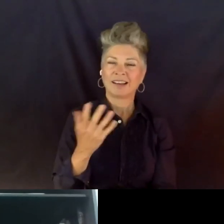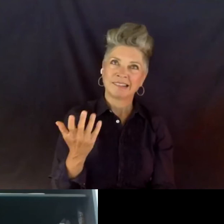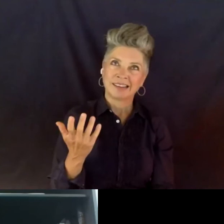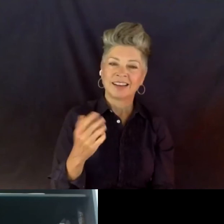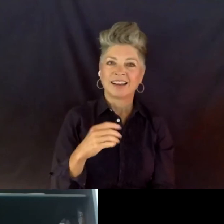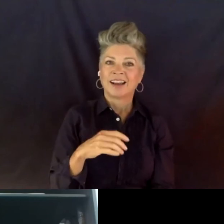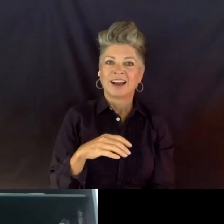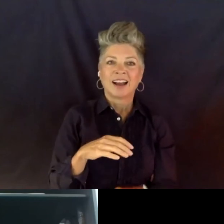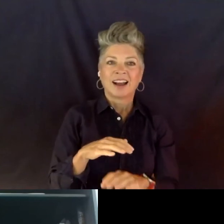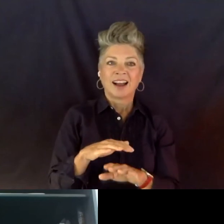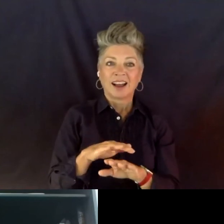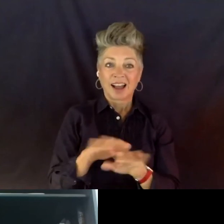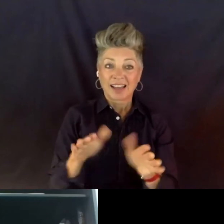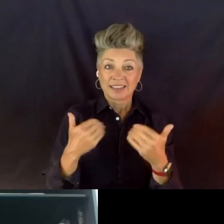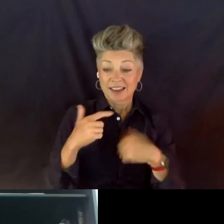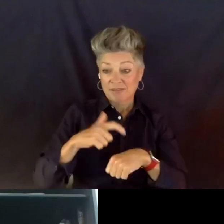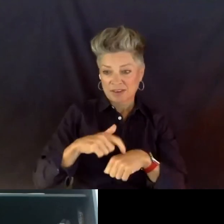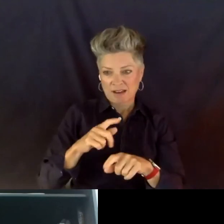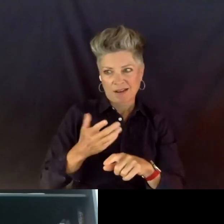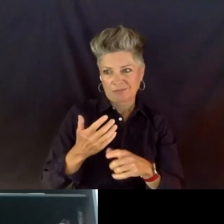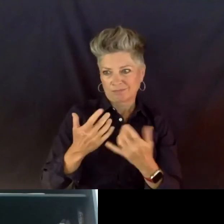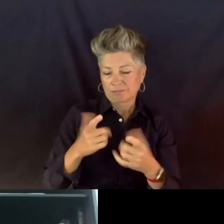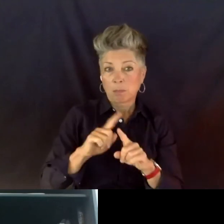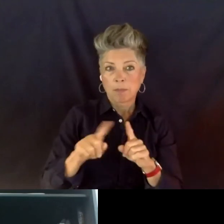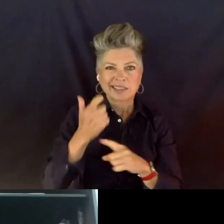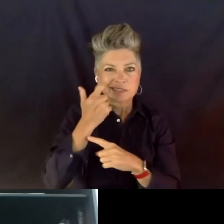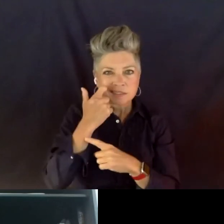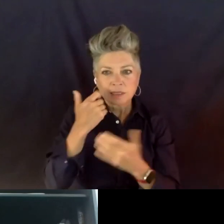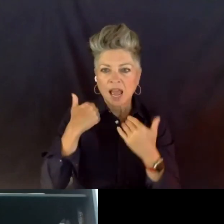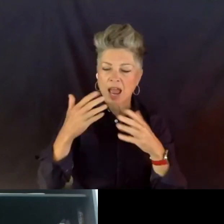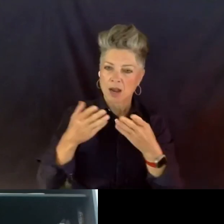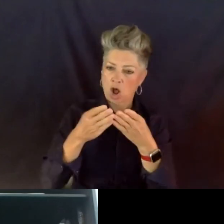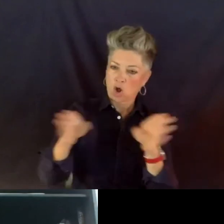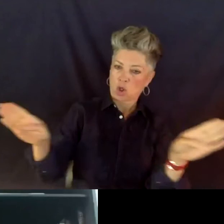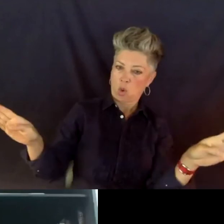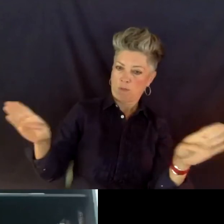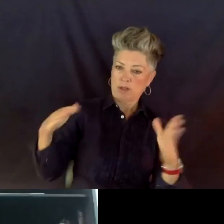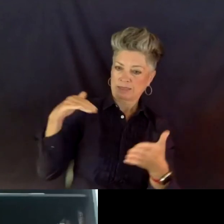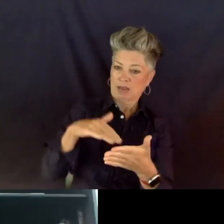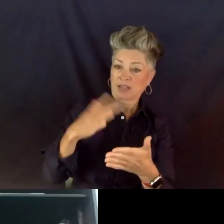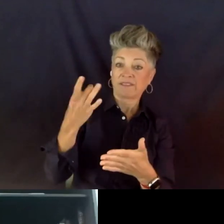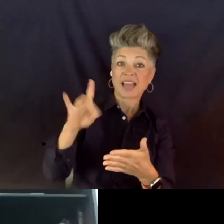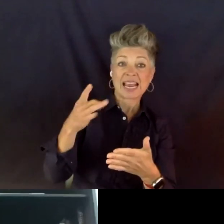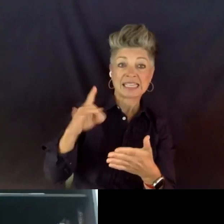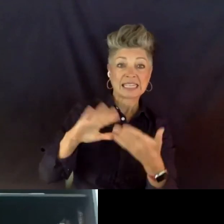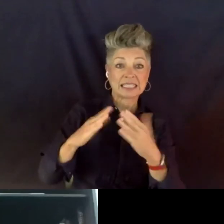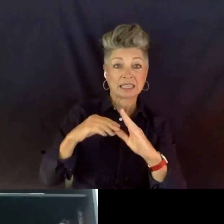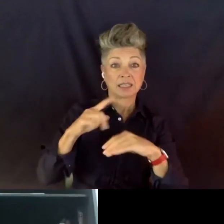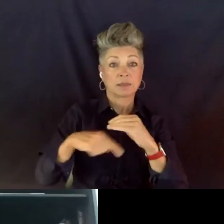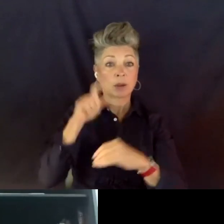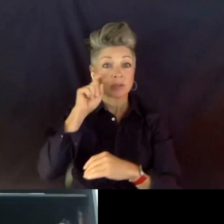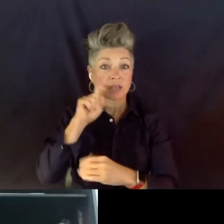I very recently completed a global study of 18 cities about sexual harassment and street